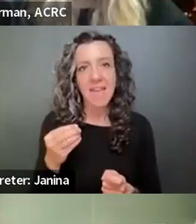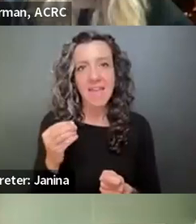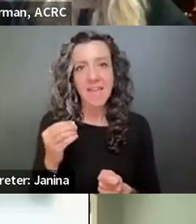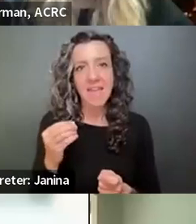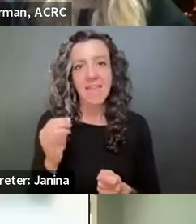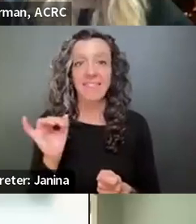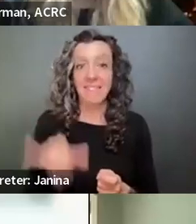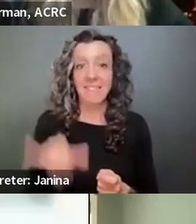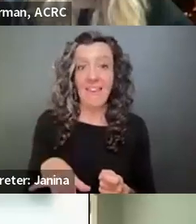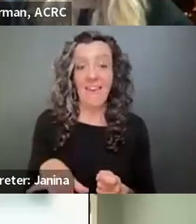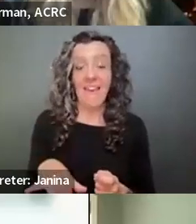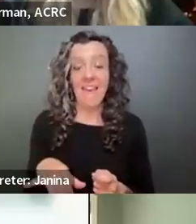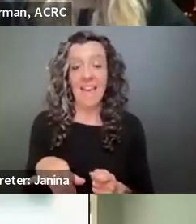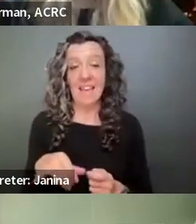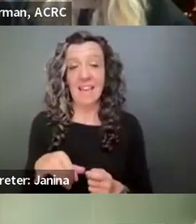got